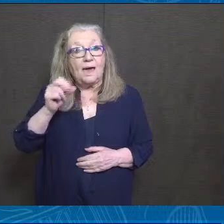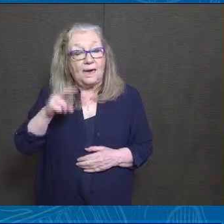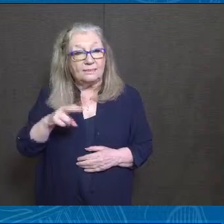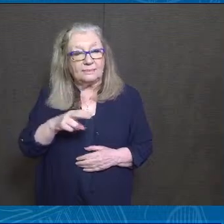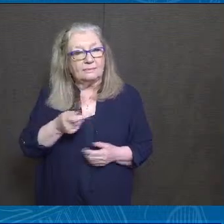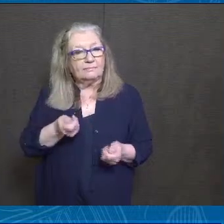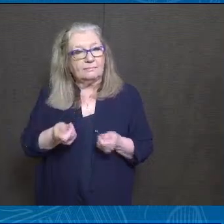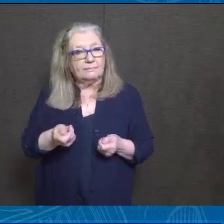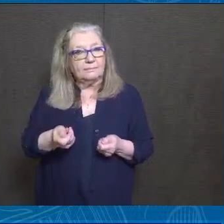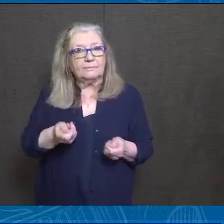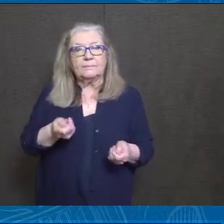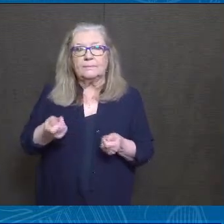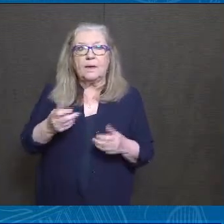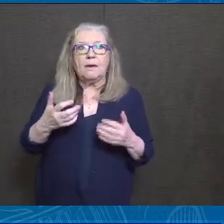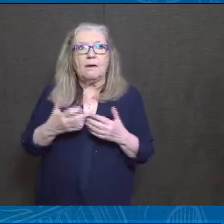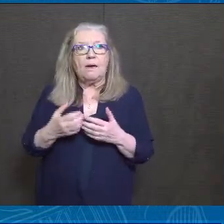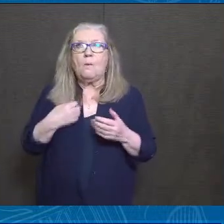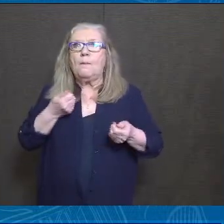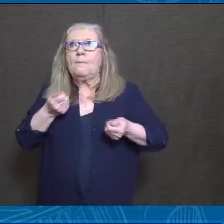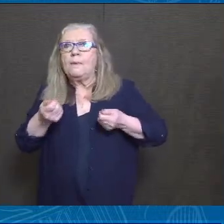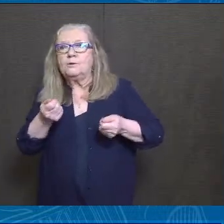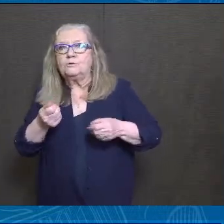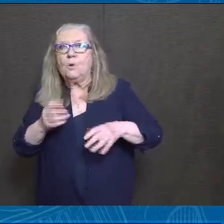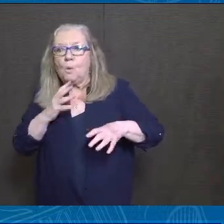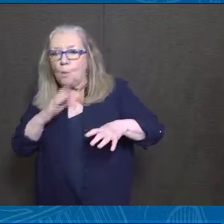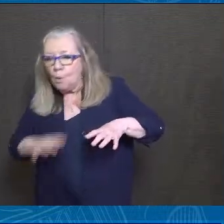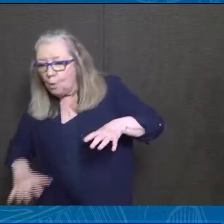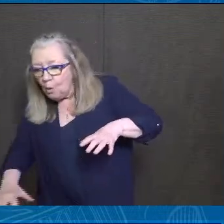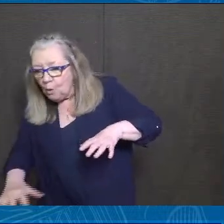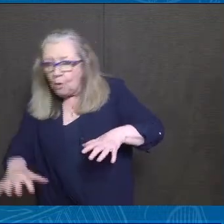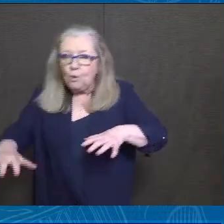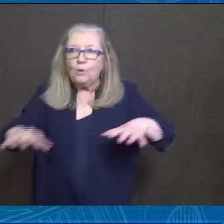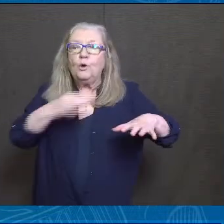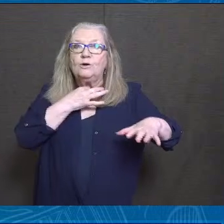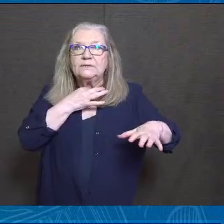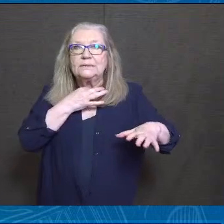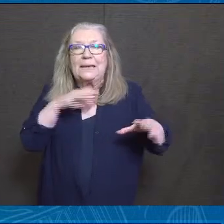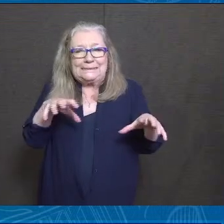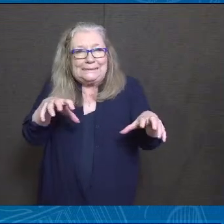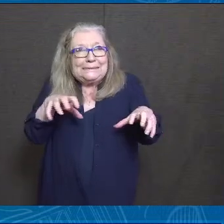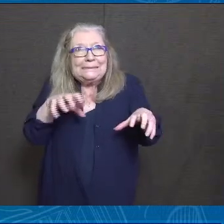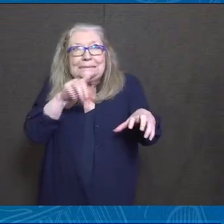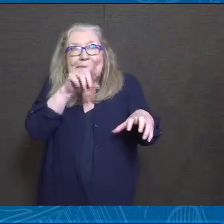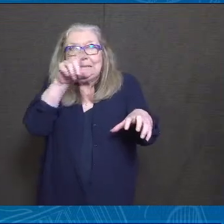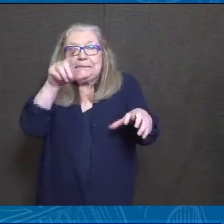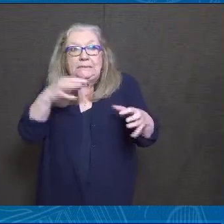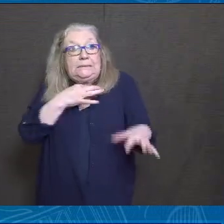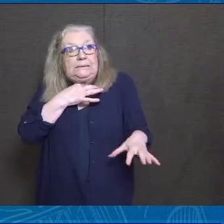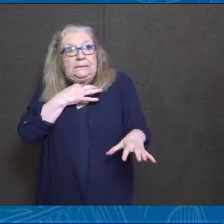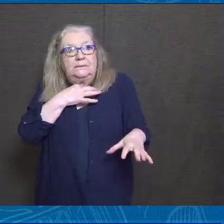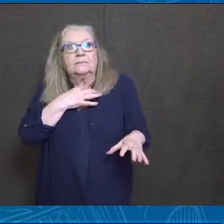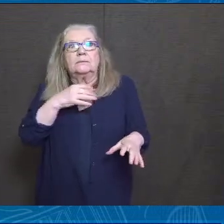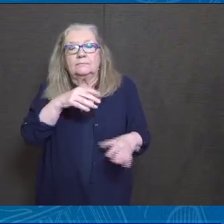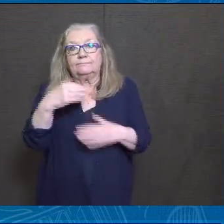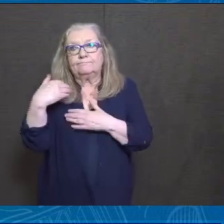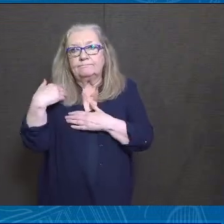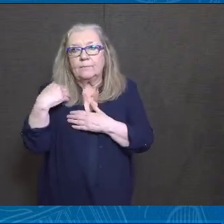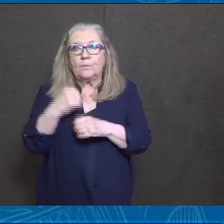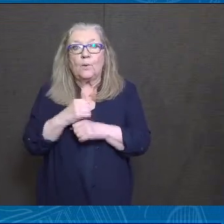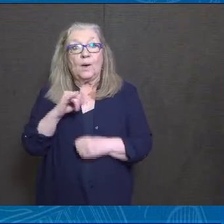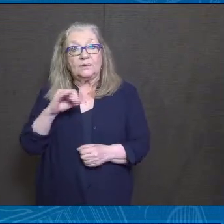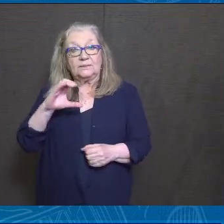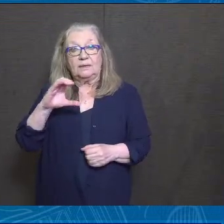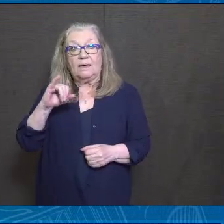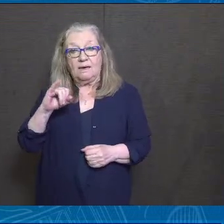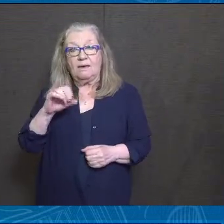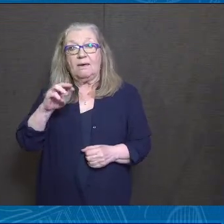on Managing Cryosphere and Water Risks, Senior Water and Adaptation Specialist for ICI